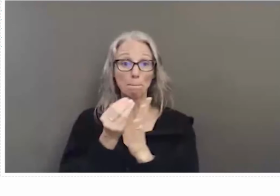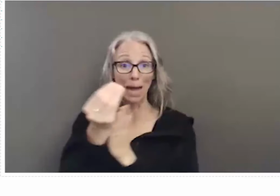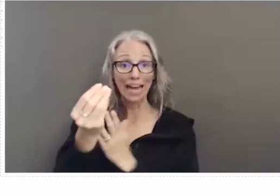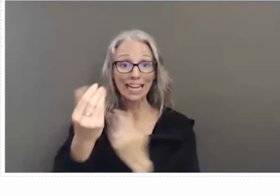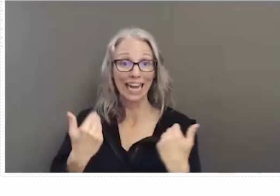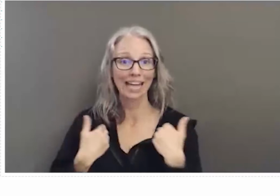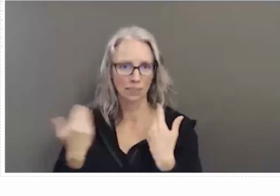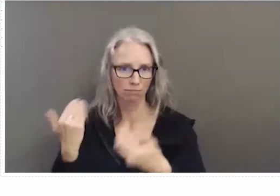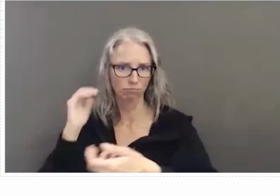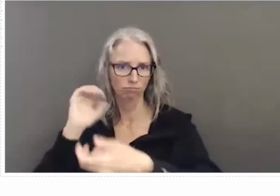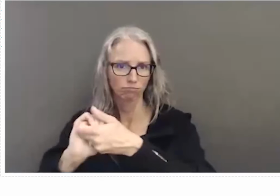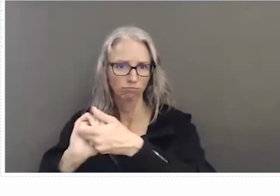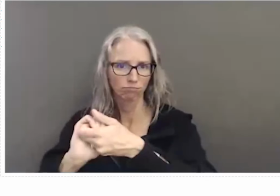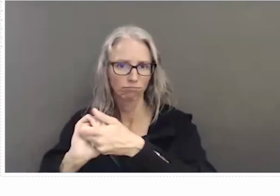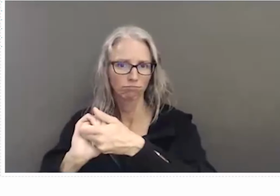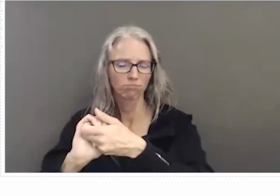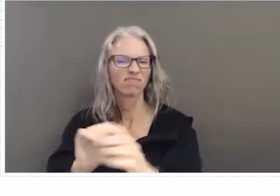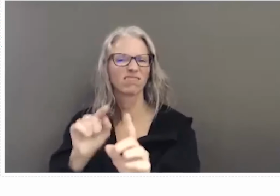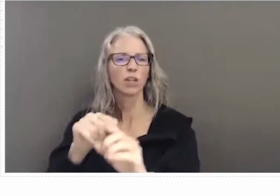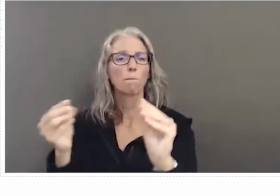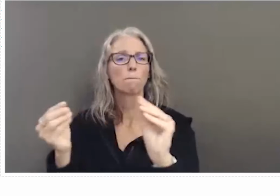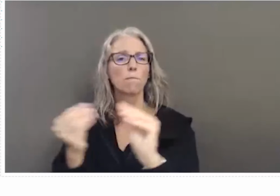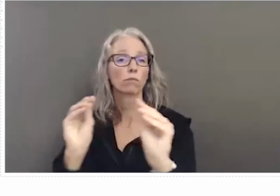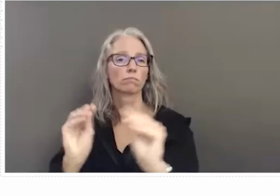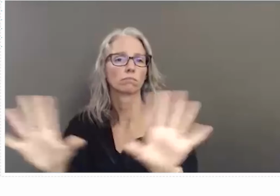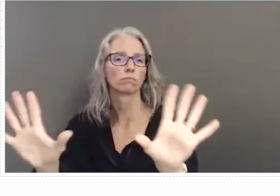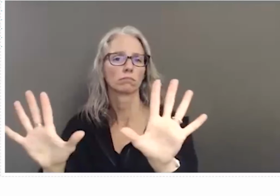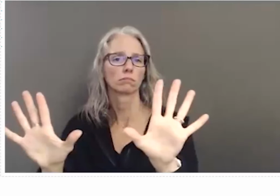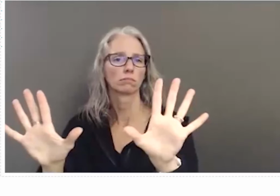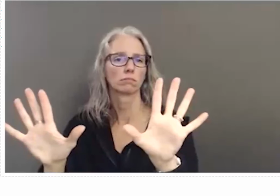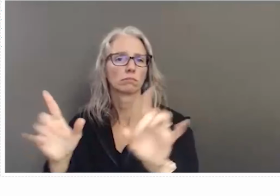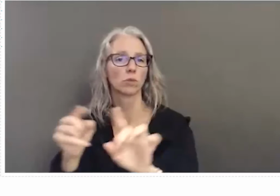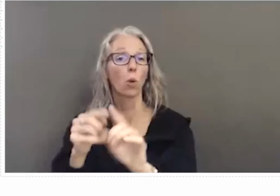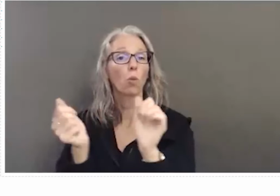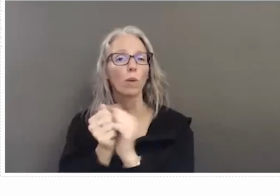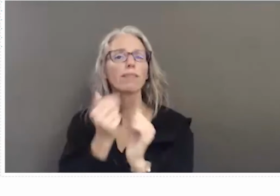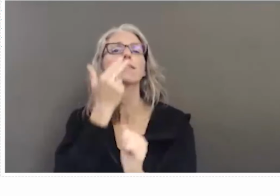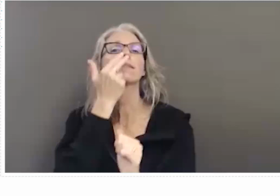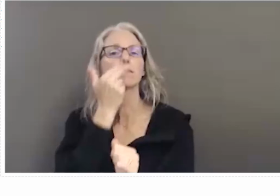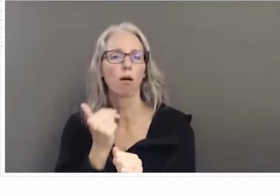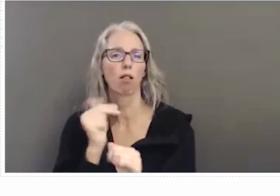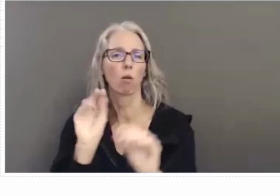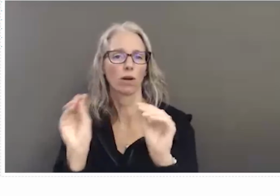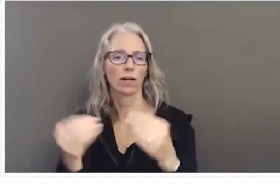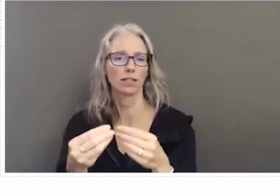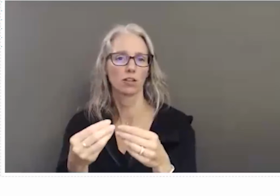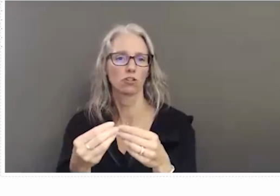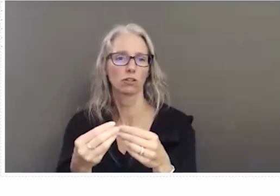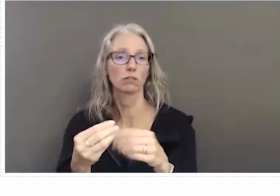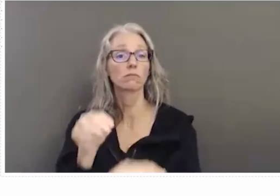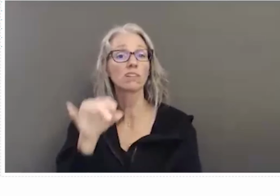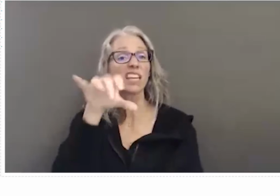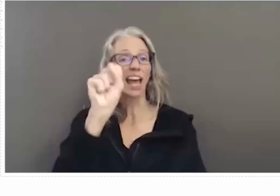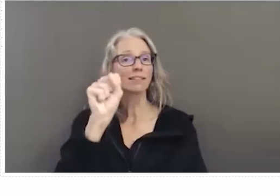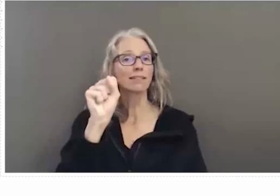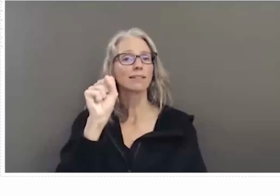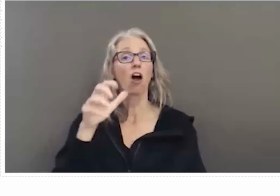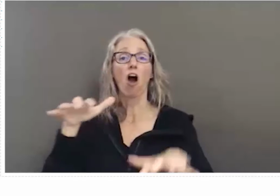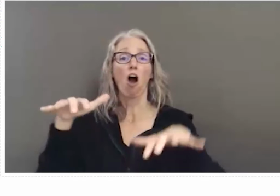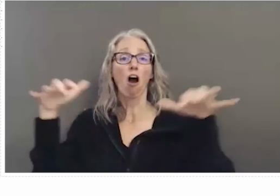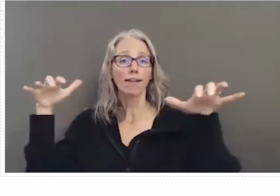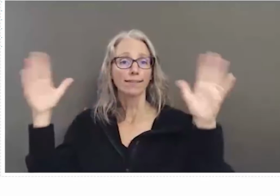though, the event will maybe sometimes be less in terms of outreach. However, it will be better